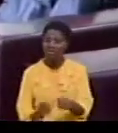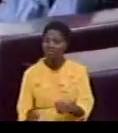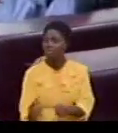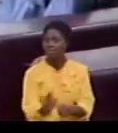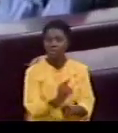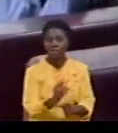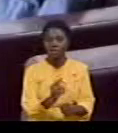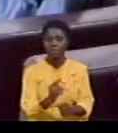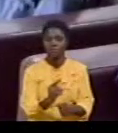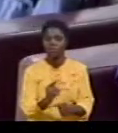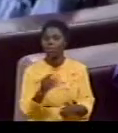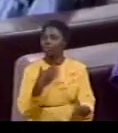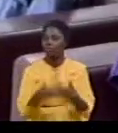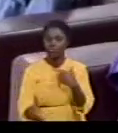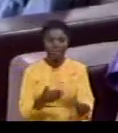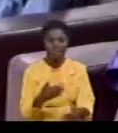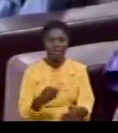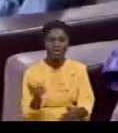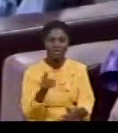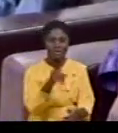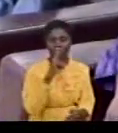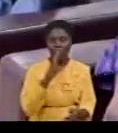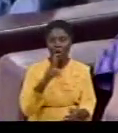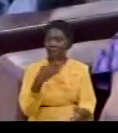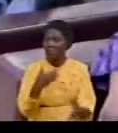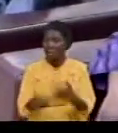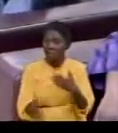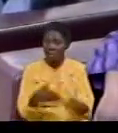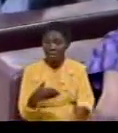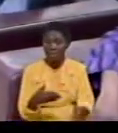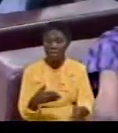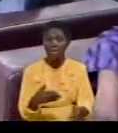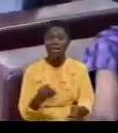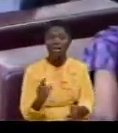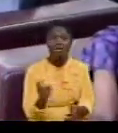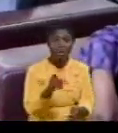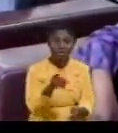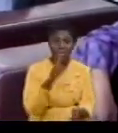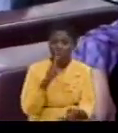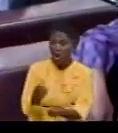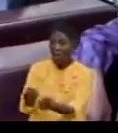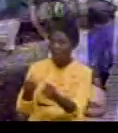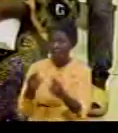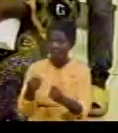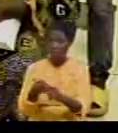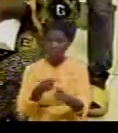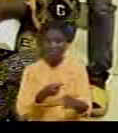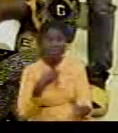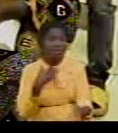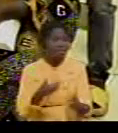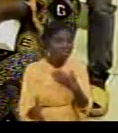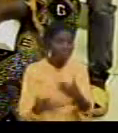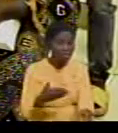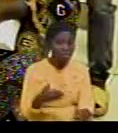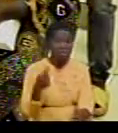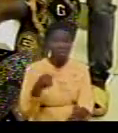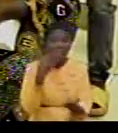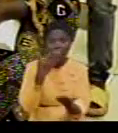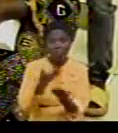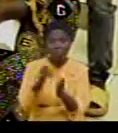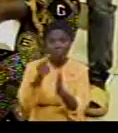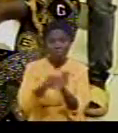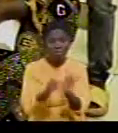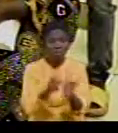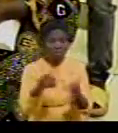no matter where you are, and no matter where you are coming from, and no matter the goodness that you